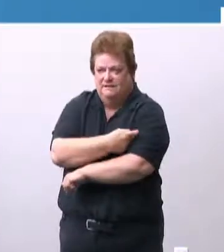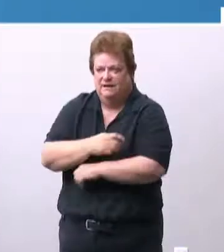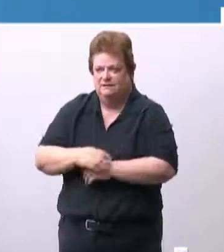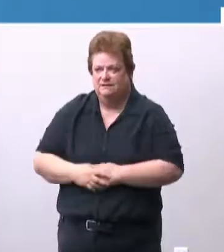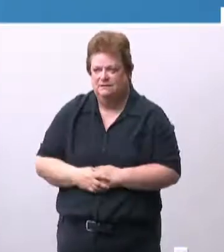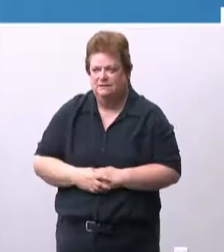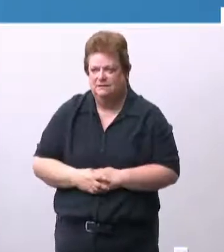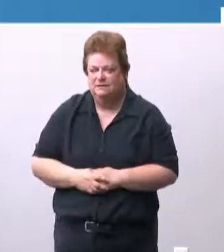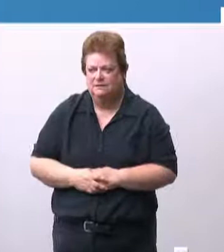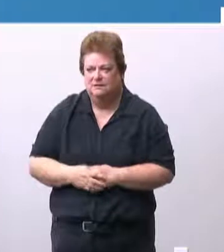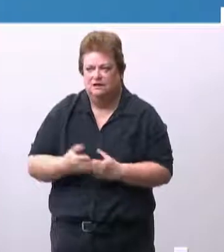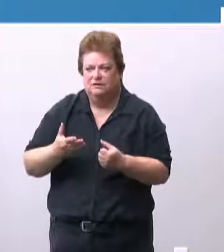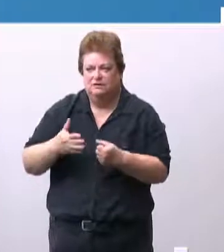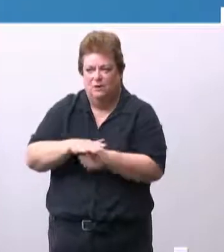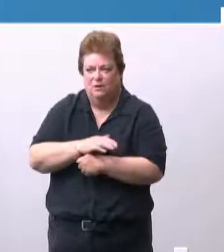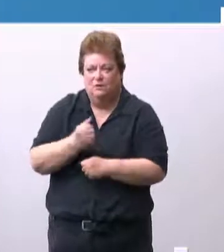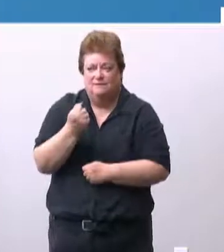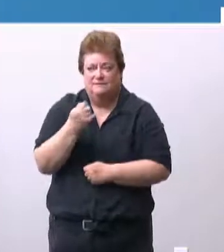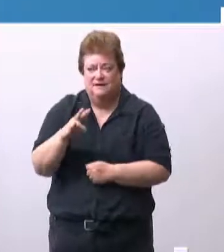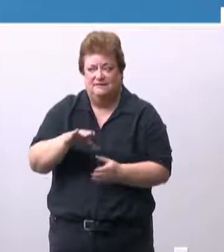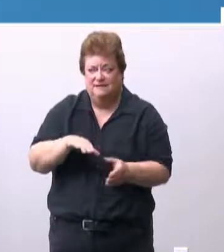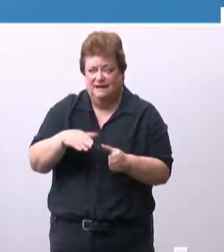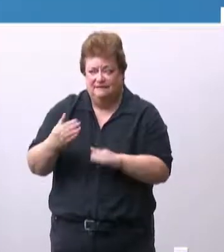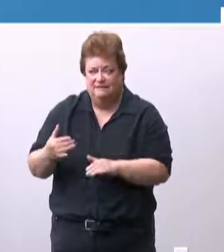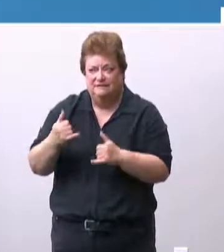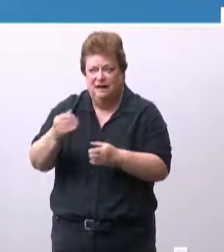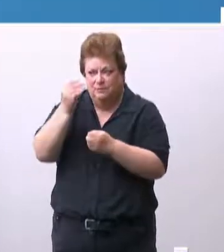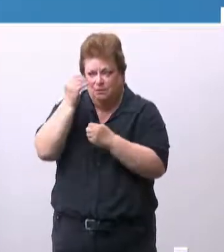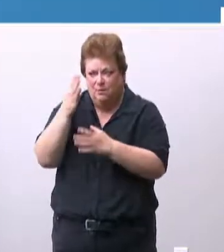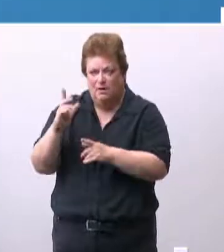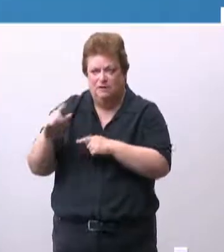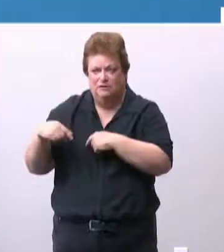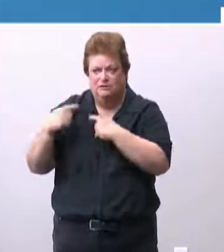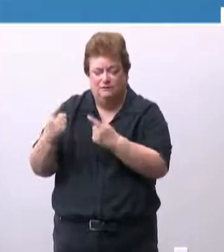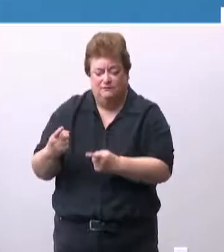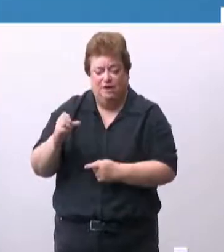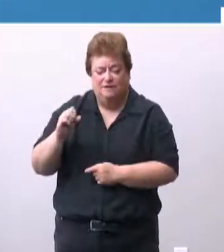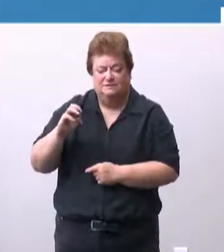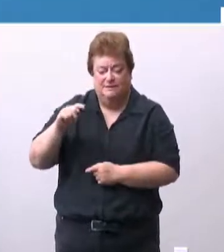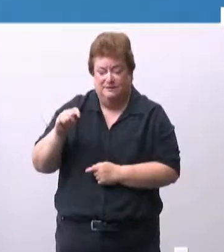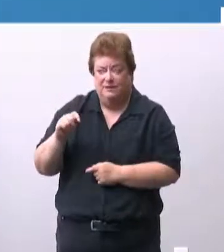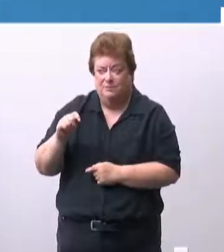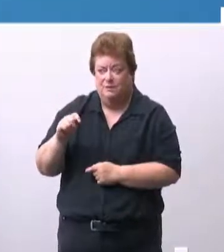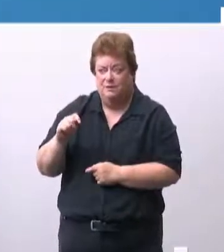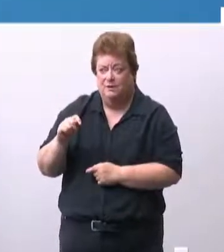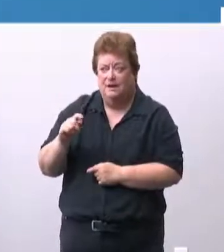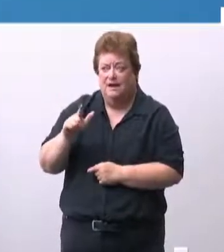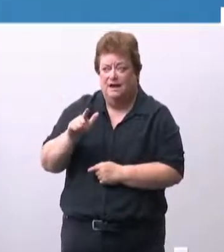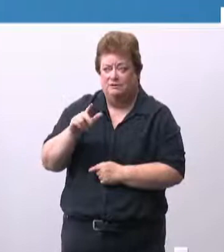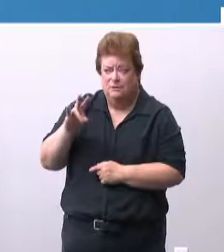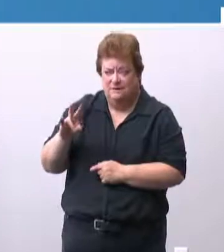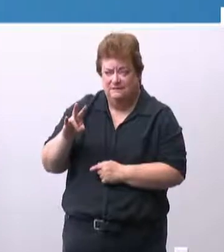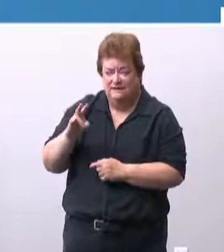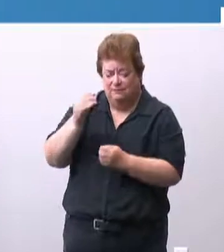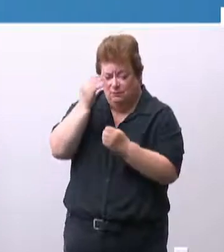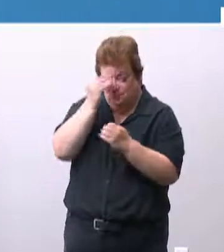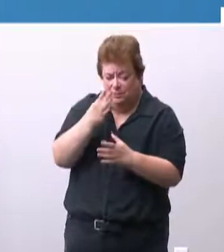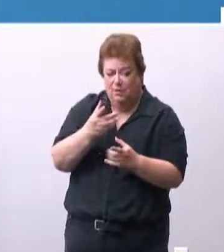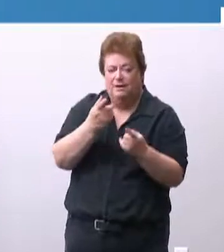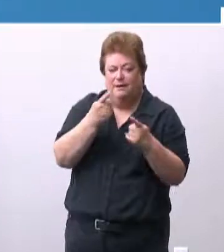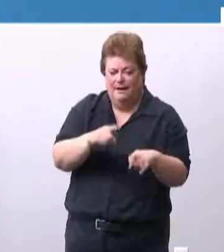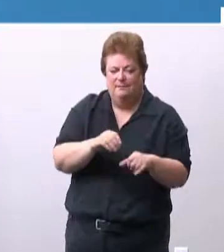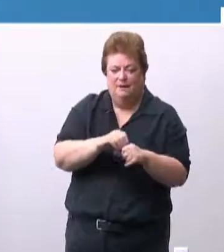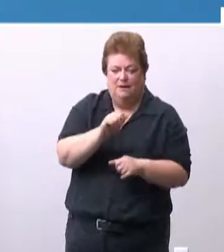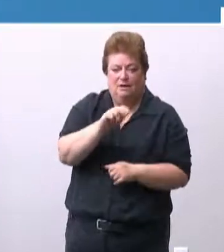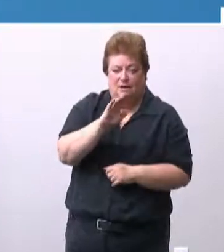A total of 17 deaths have been reported so far in September, and 27 were reported in